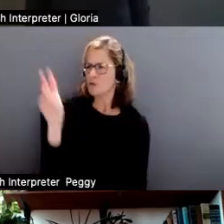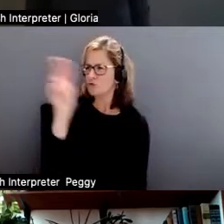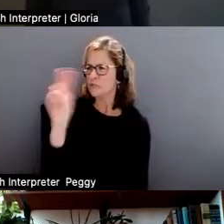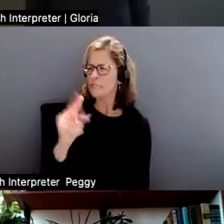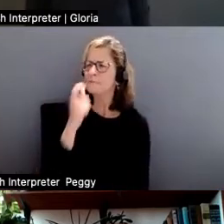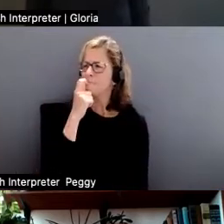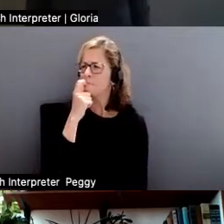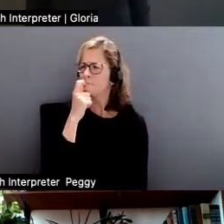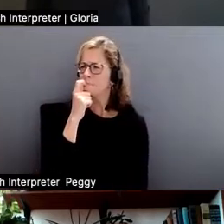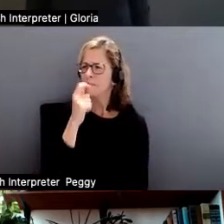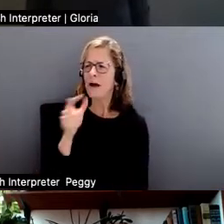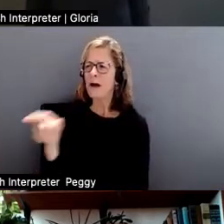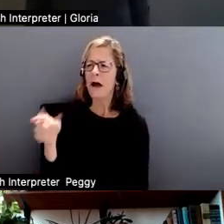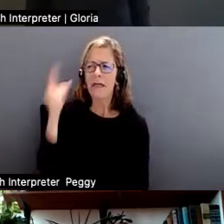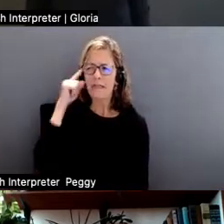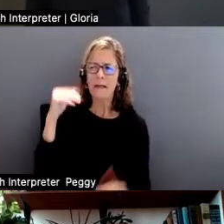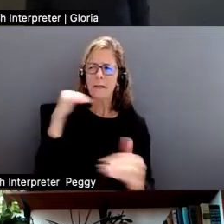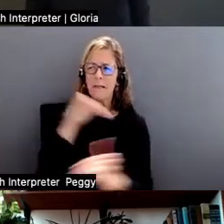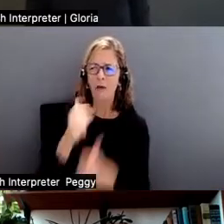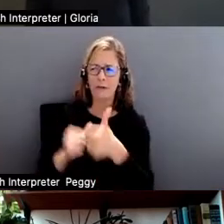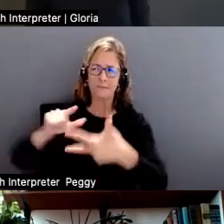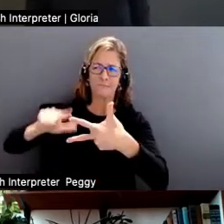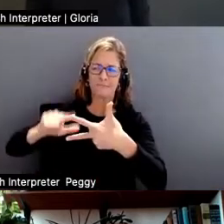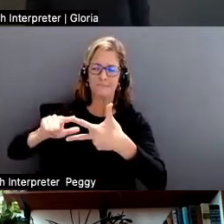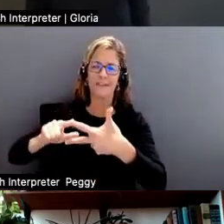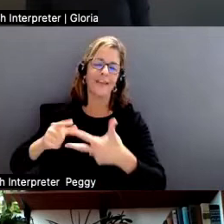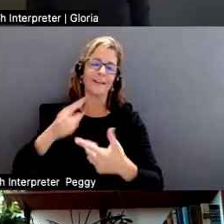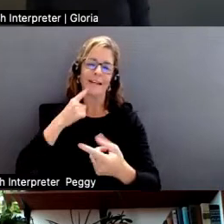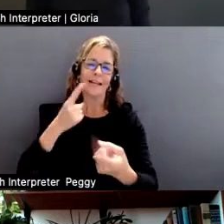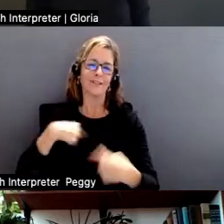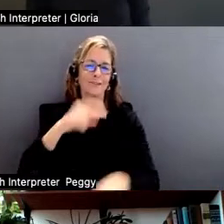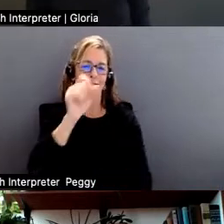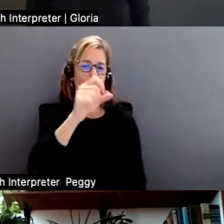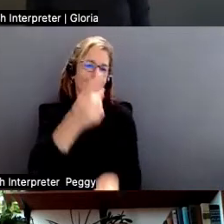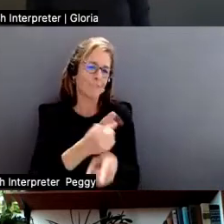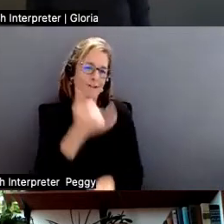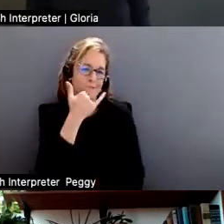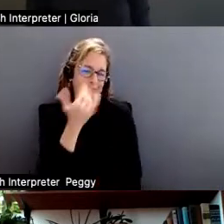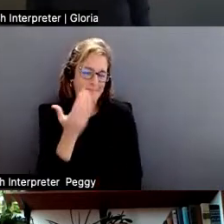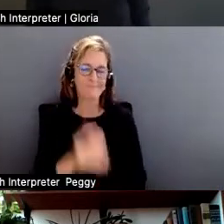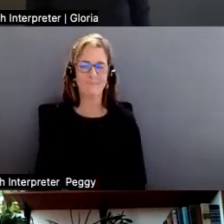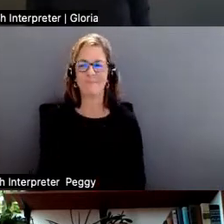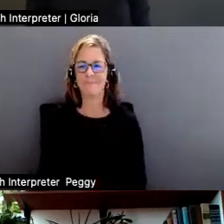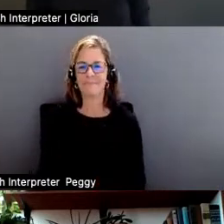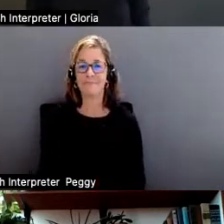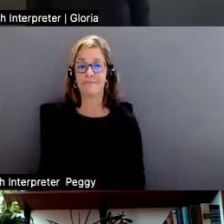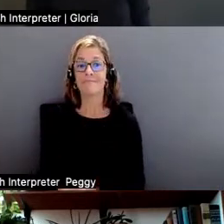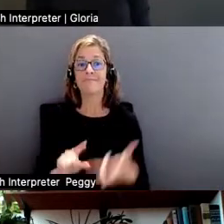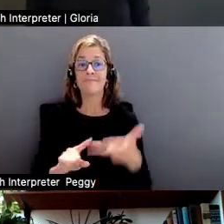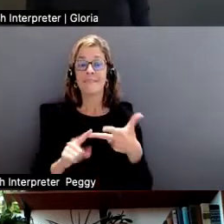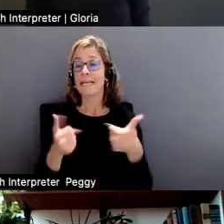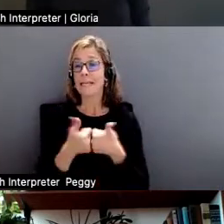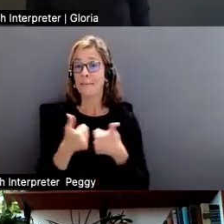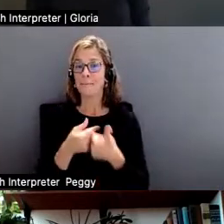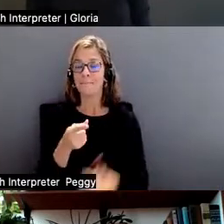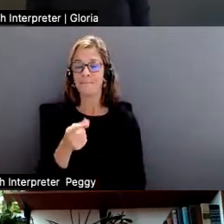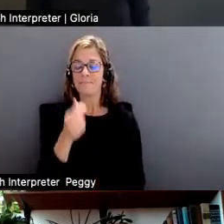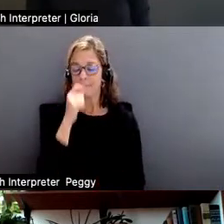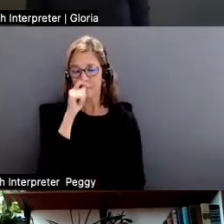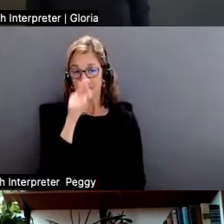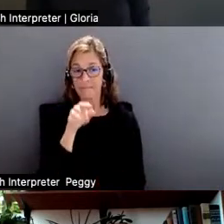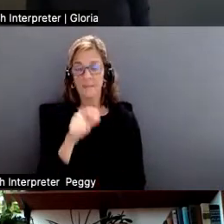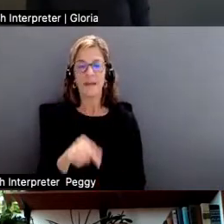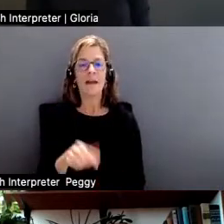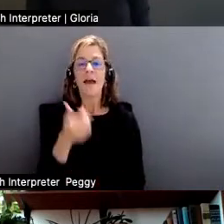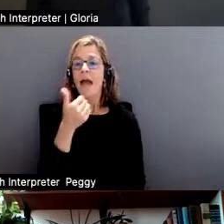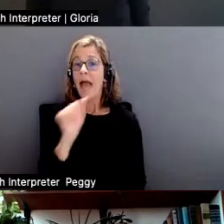is the most interesting. Basically, you can take a screenshot of any activity